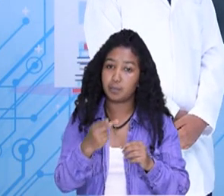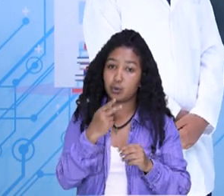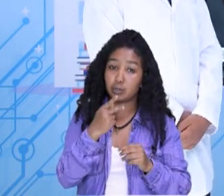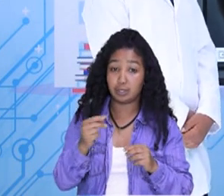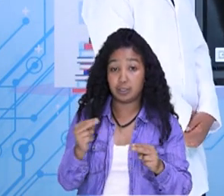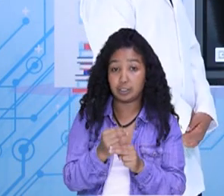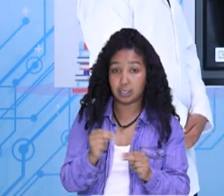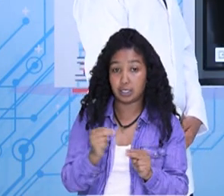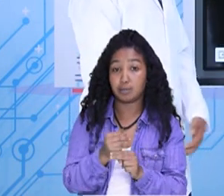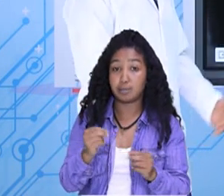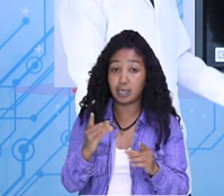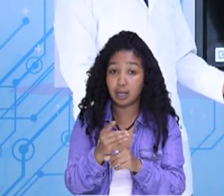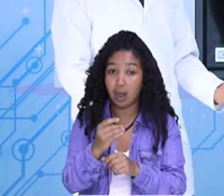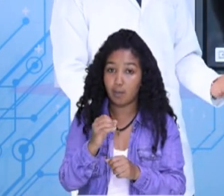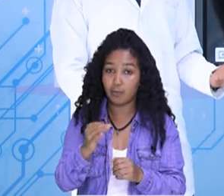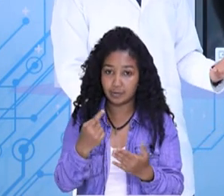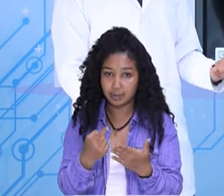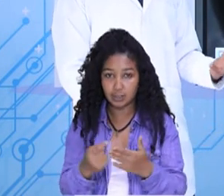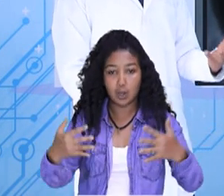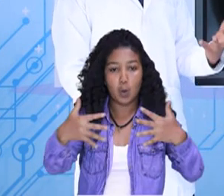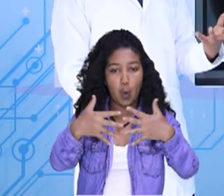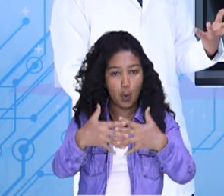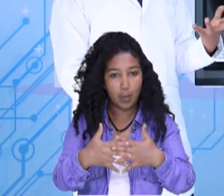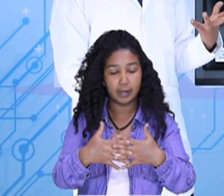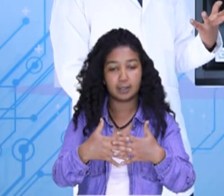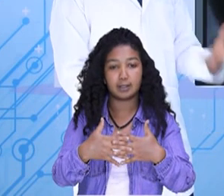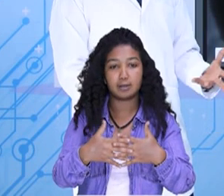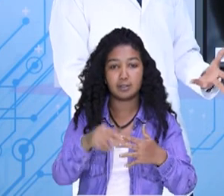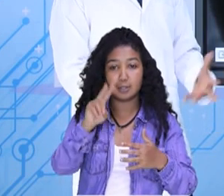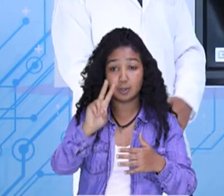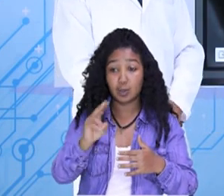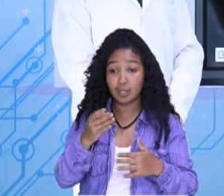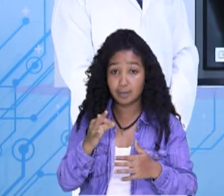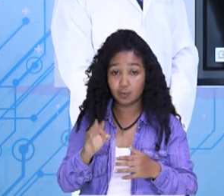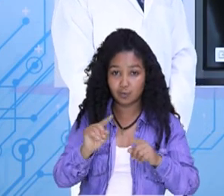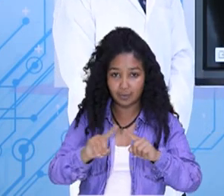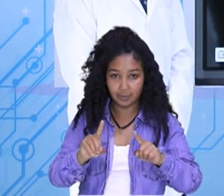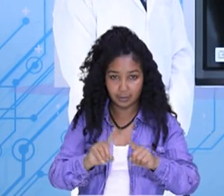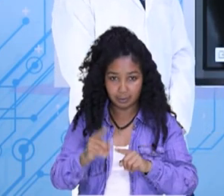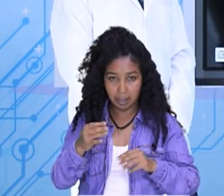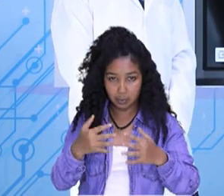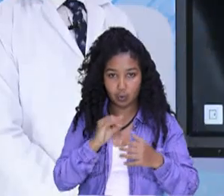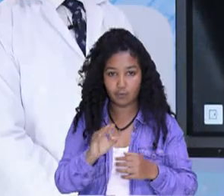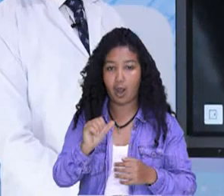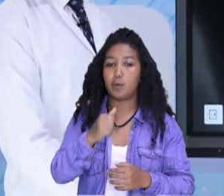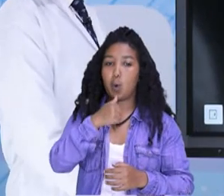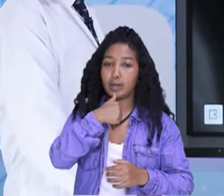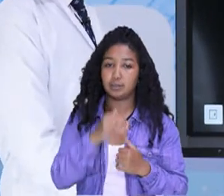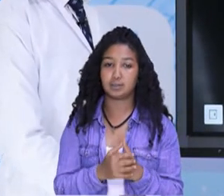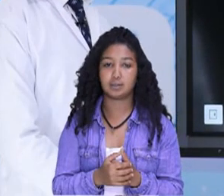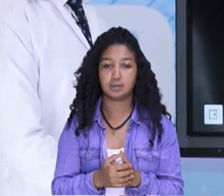found in nature, are made up of this combining the 20 types of different types of amino